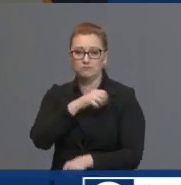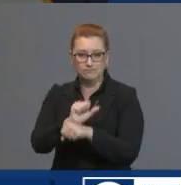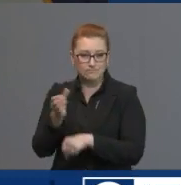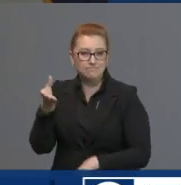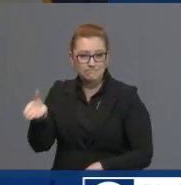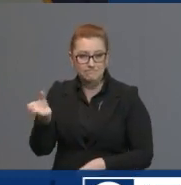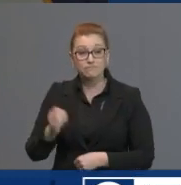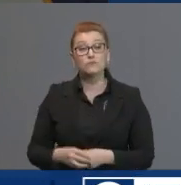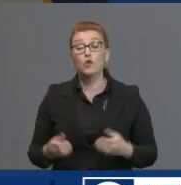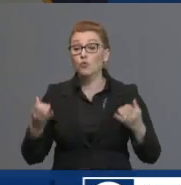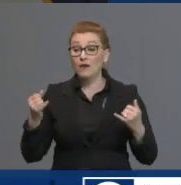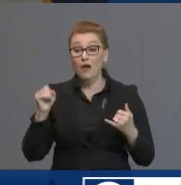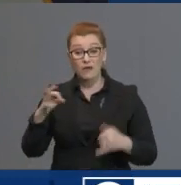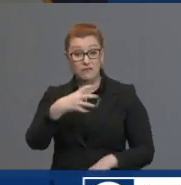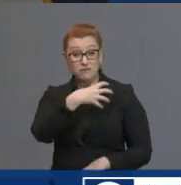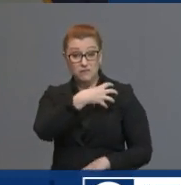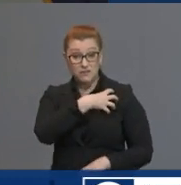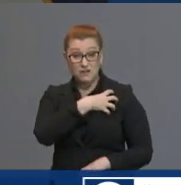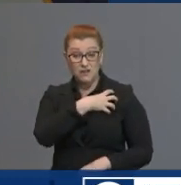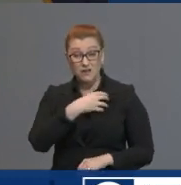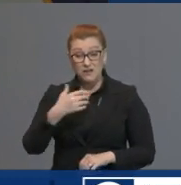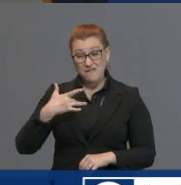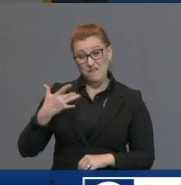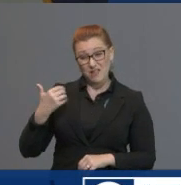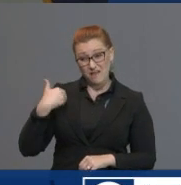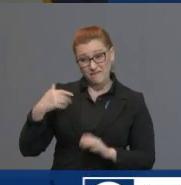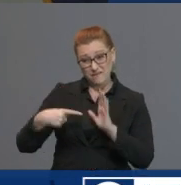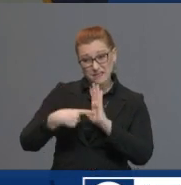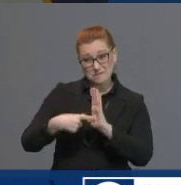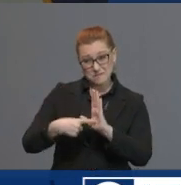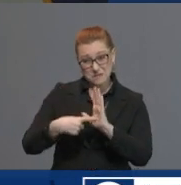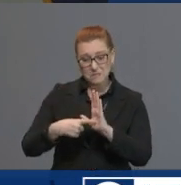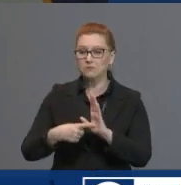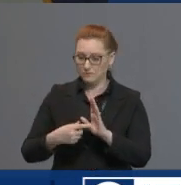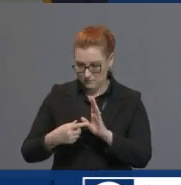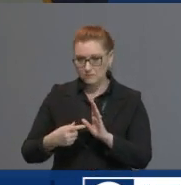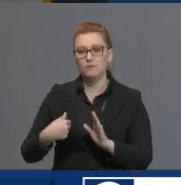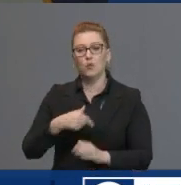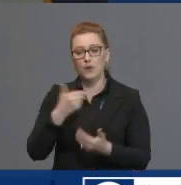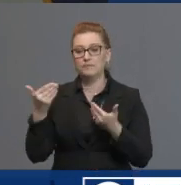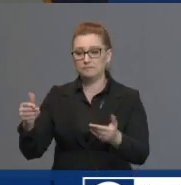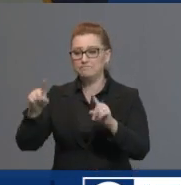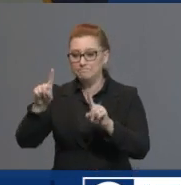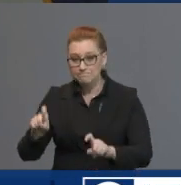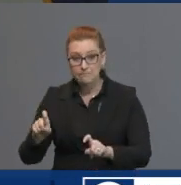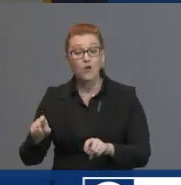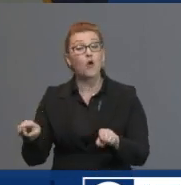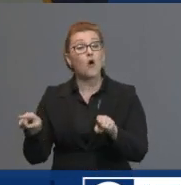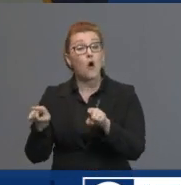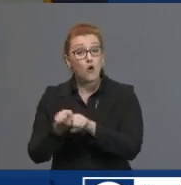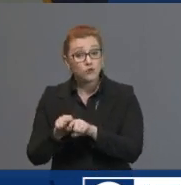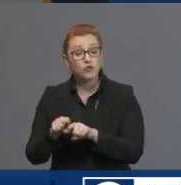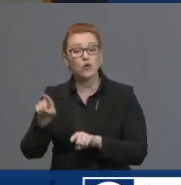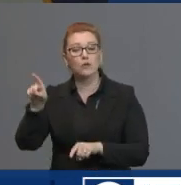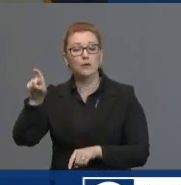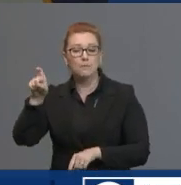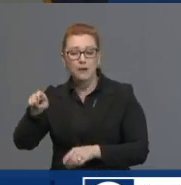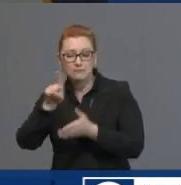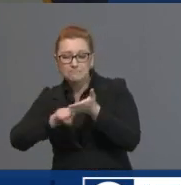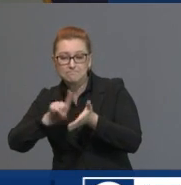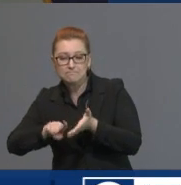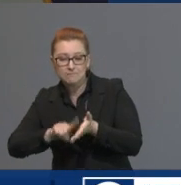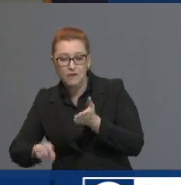currently, symptomatic correctional officers are tested for COVID-19 and have to be medically cleared to come back into the facility to